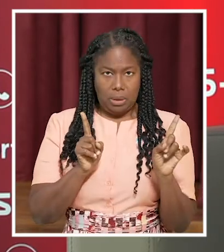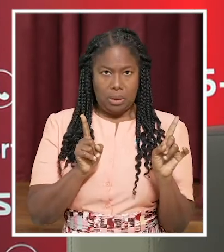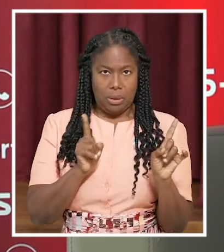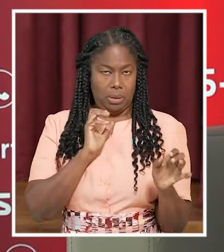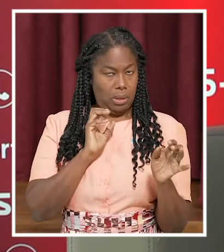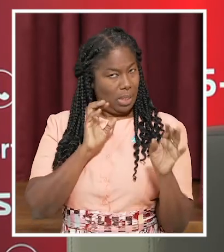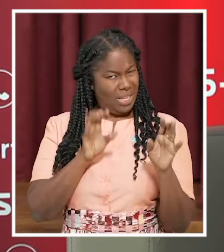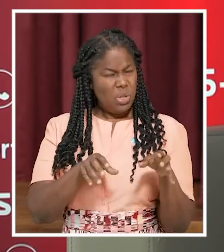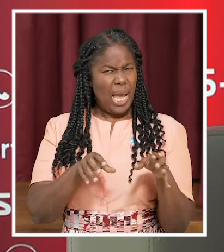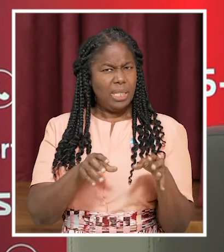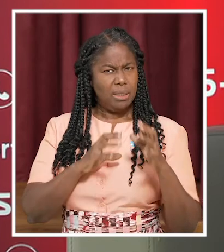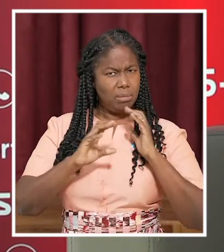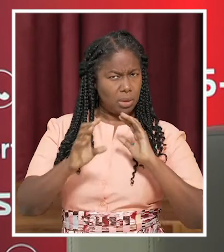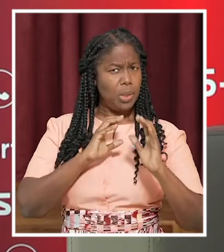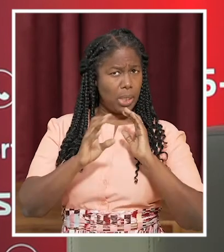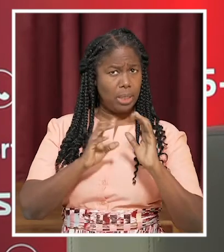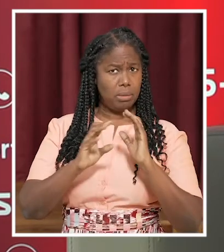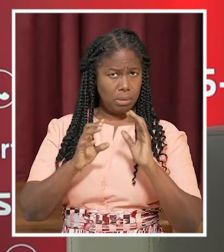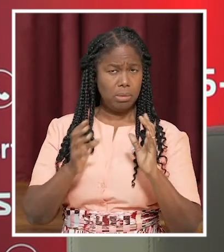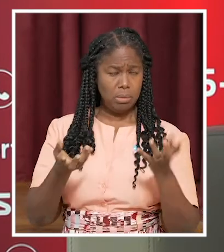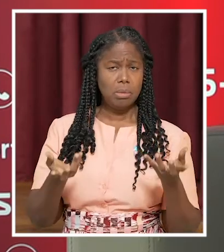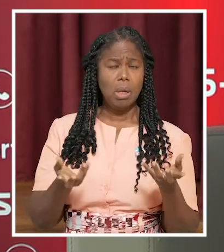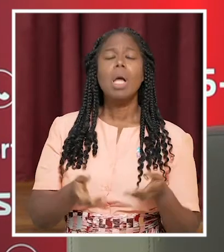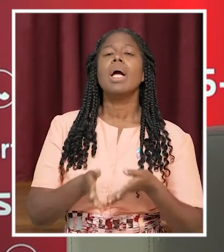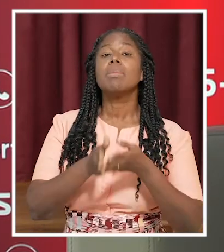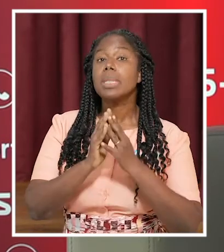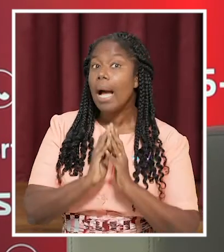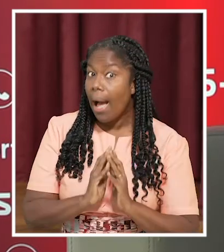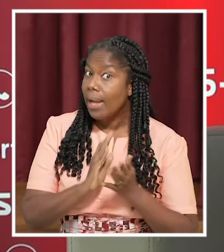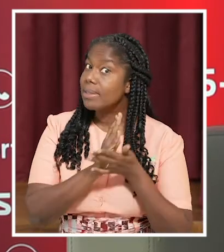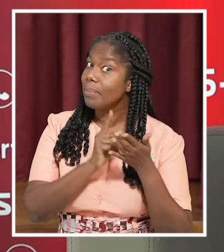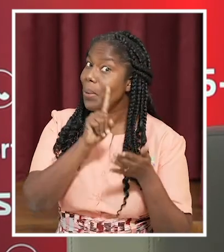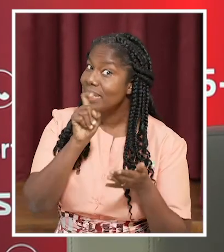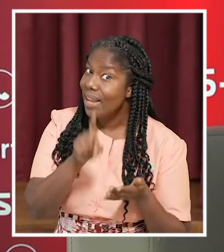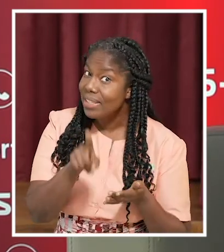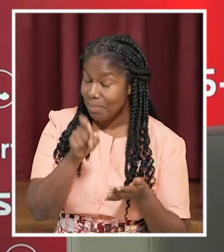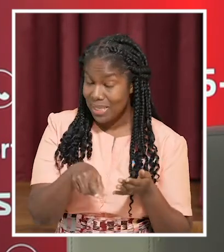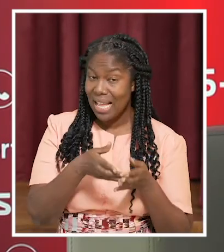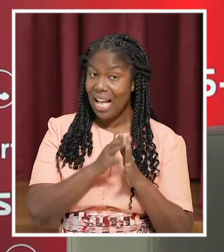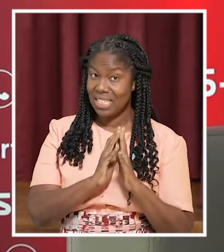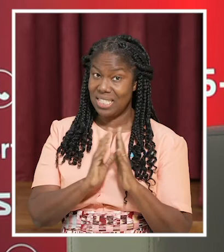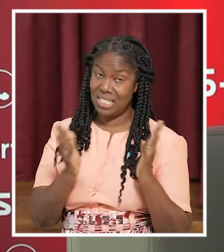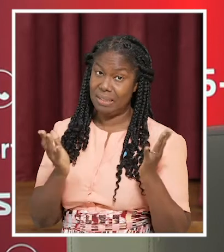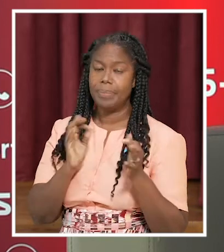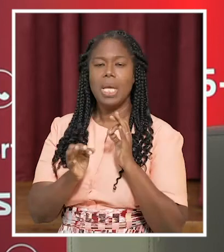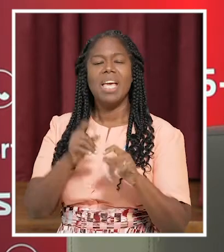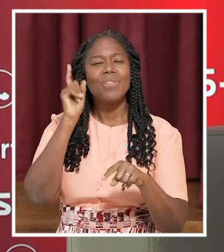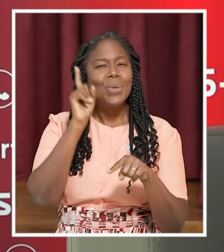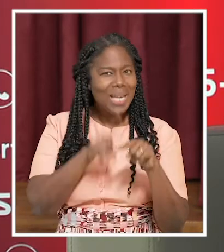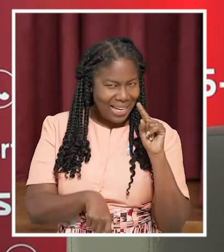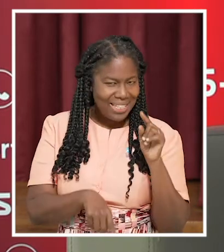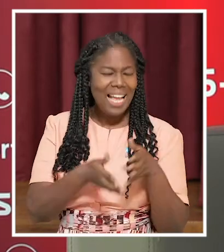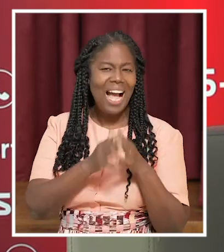said before, you need to be able to ask certain questions, simple questions. If you can't ask those questions, because they have some persons